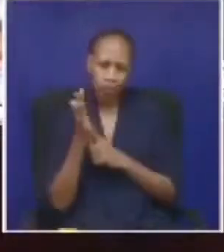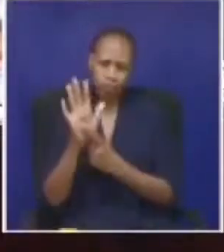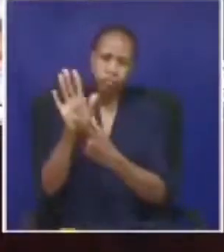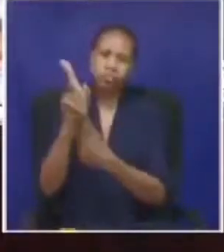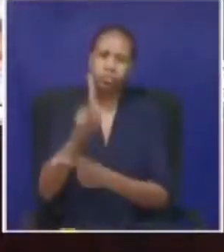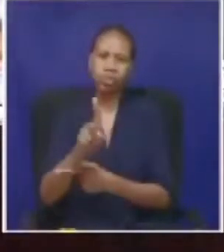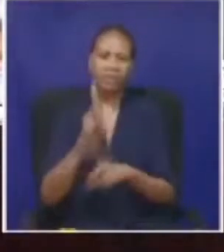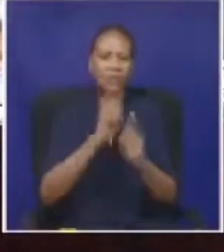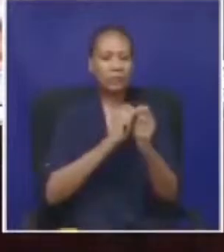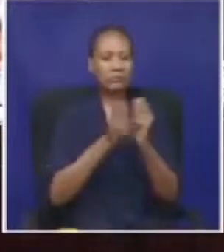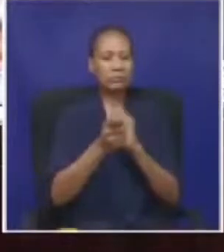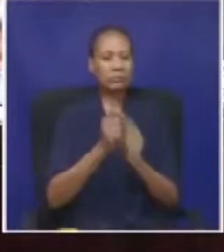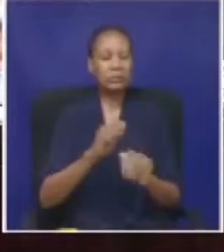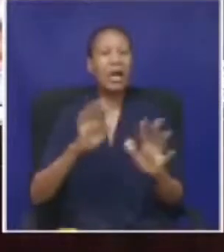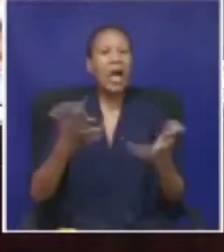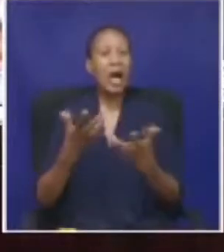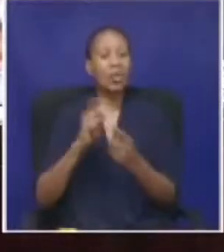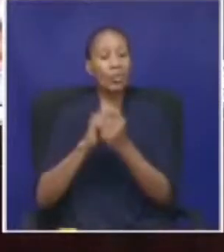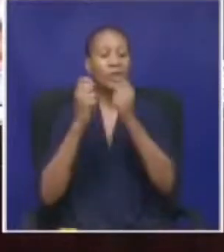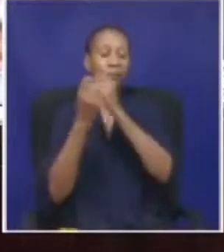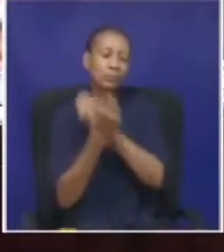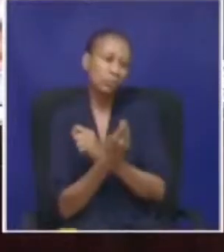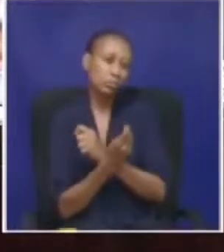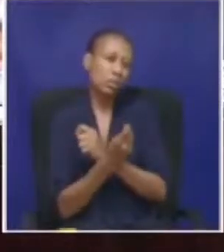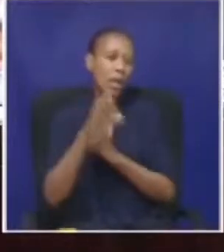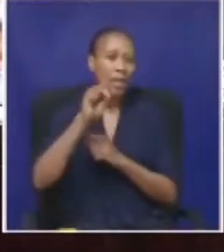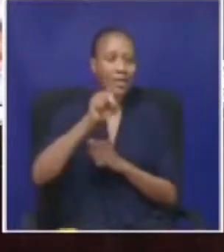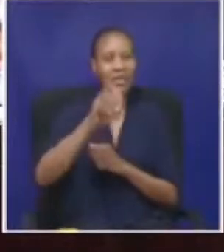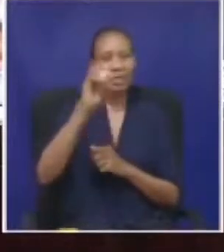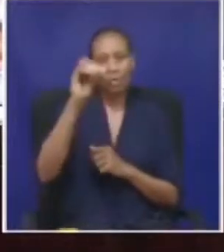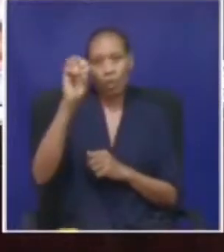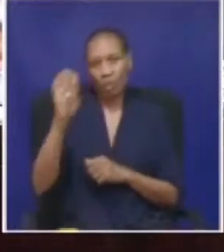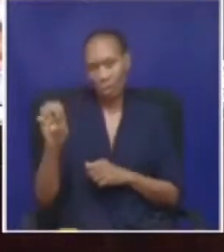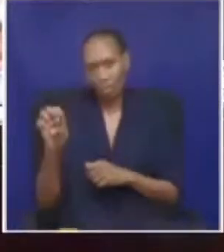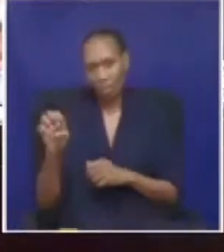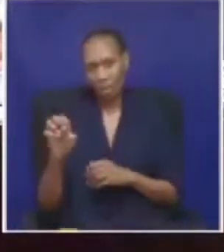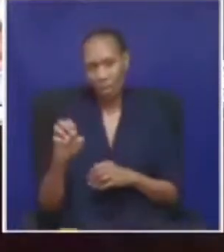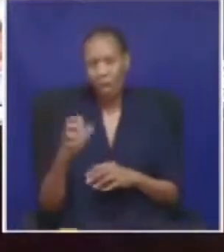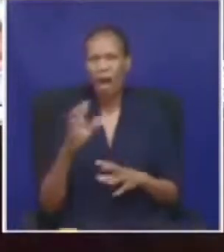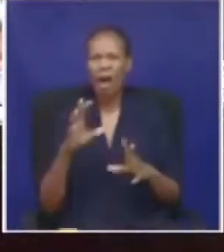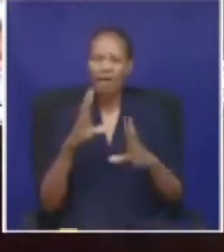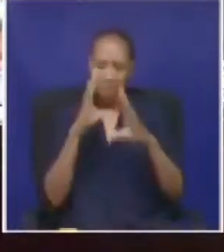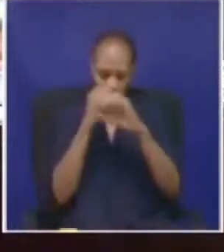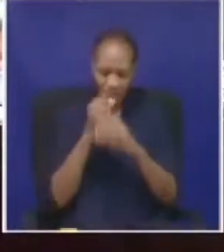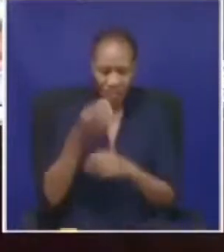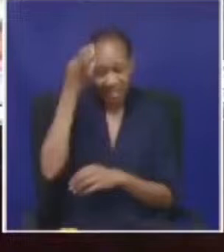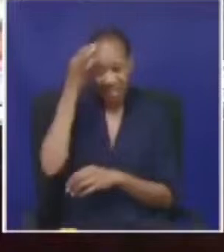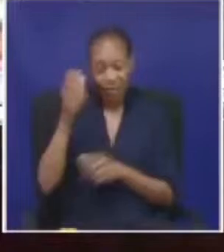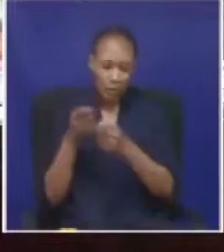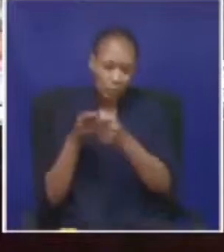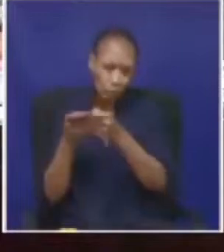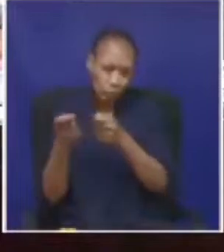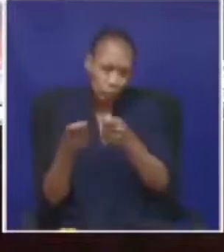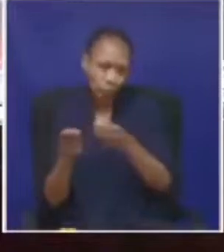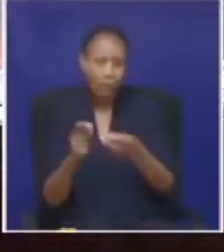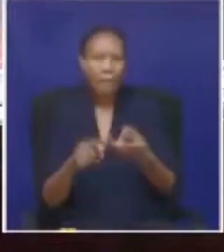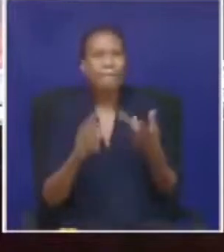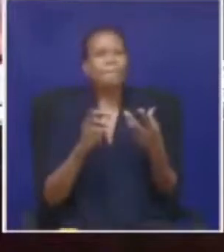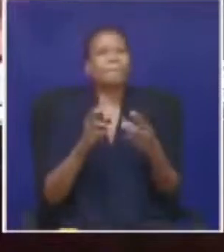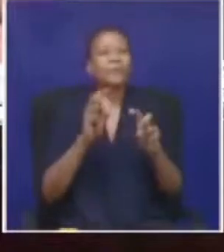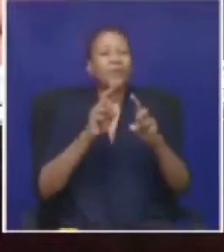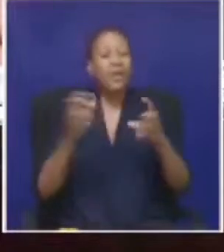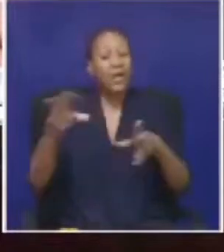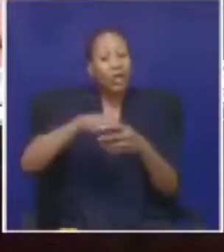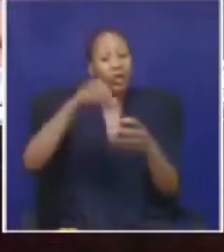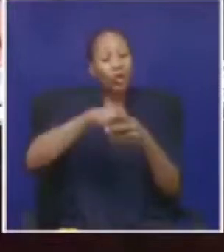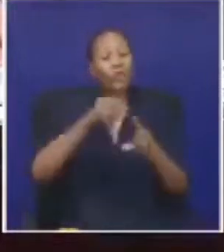reforms to strengthen our state-owned enterprises, focusing on improving governance, unbundling